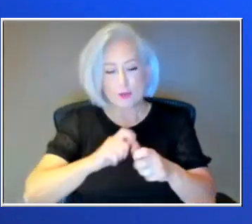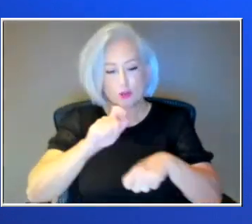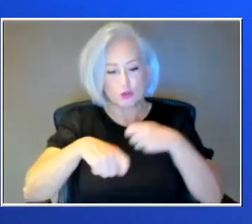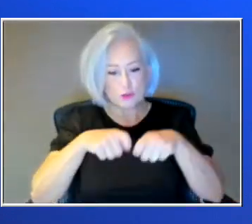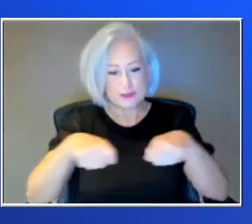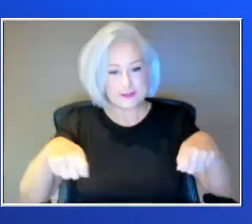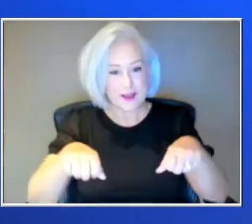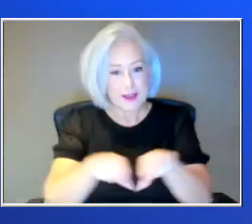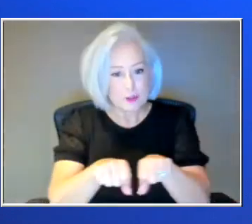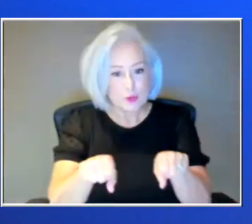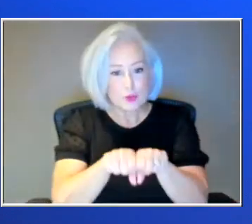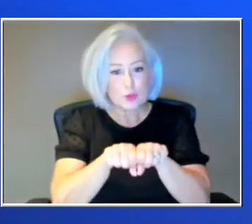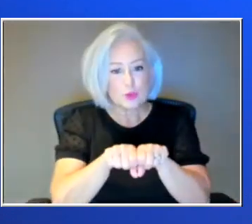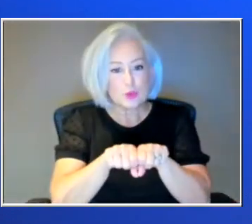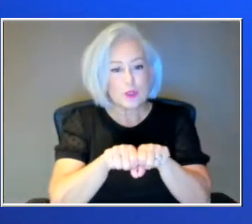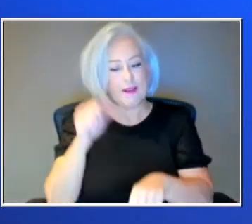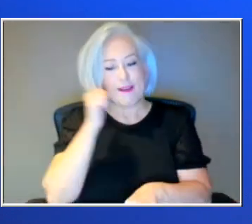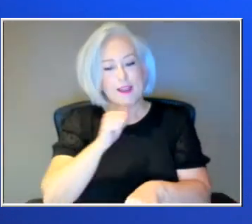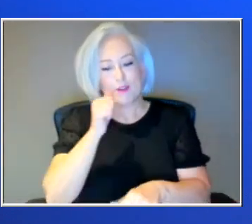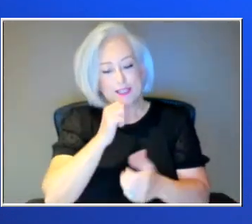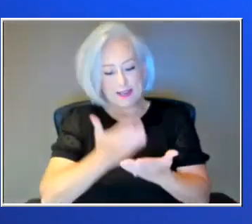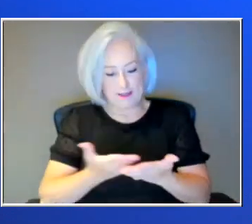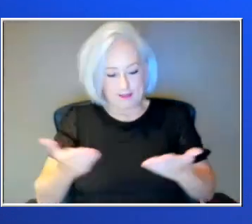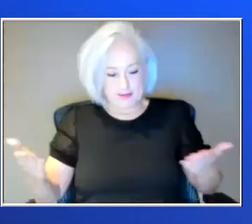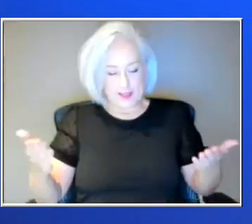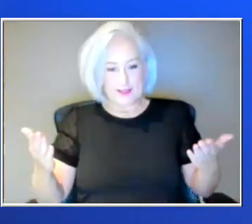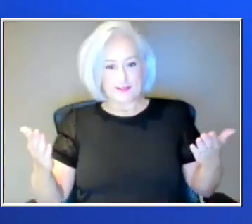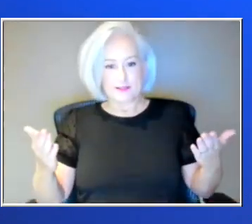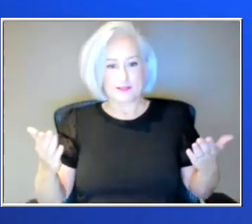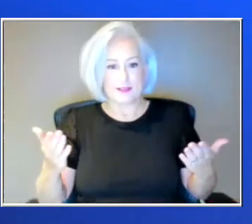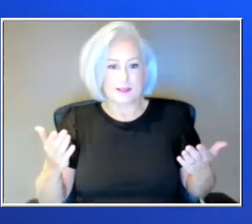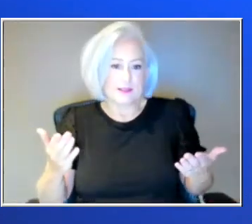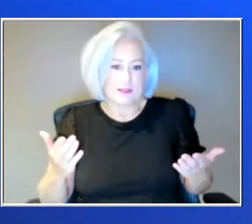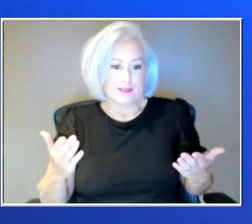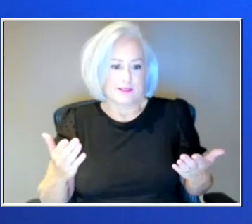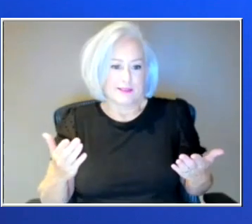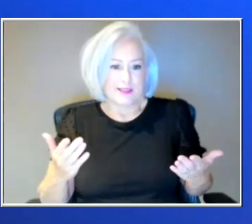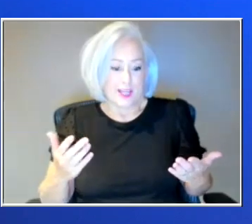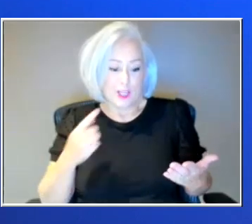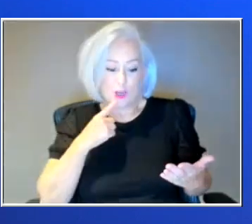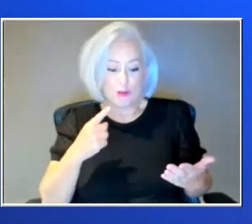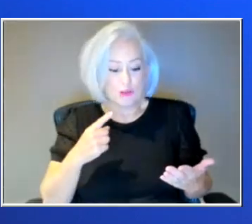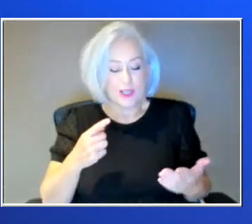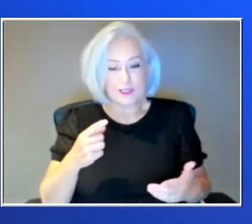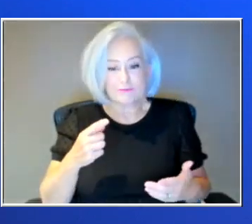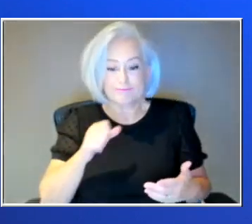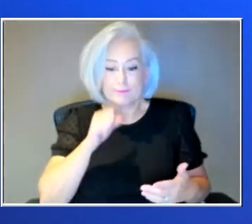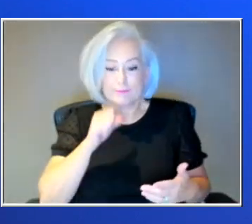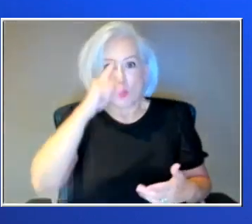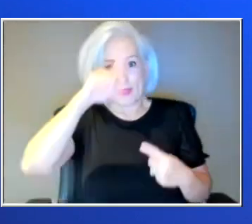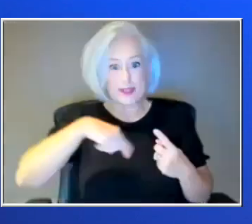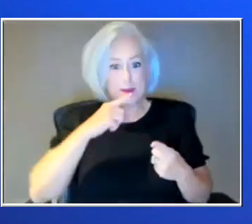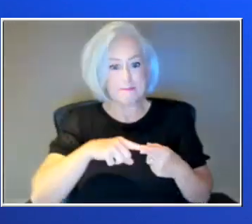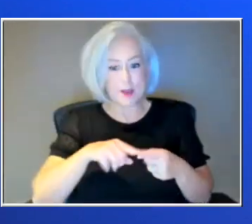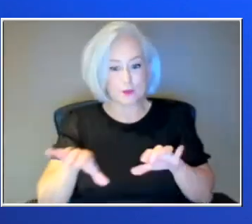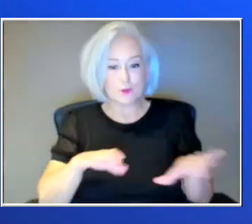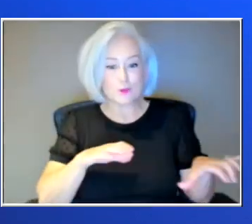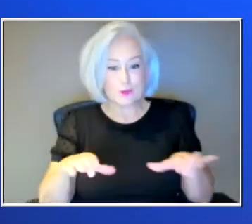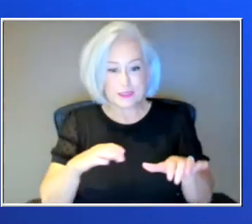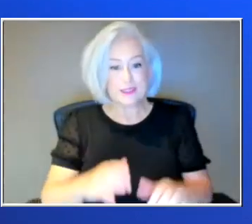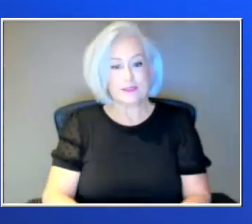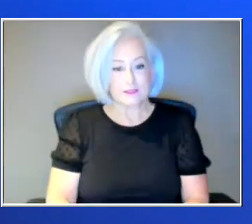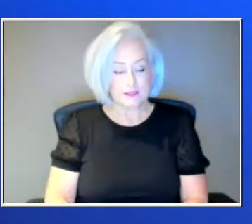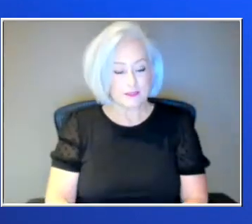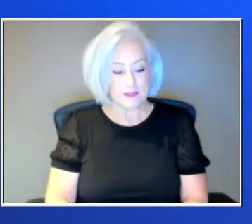and just the everyday things that you, I guess you could say, take for granted that you can no